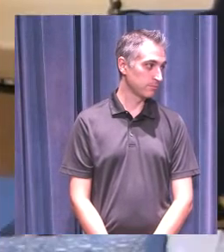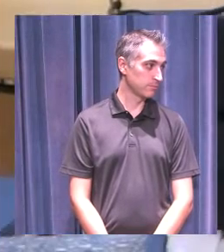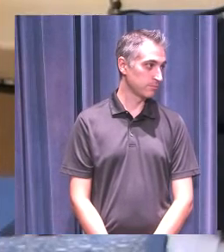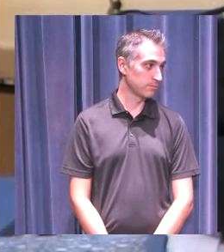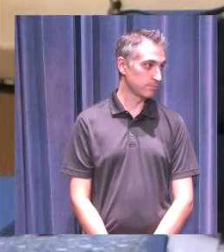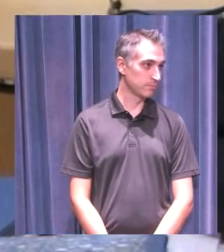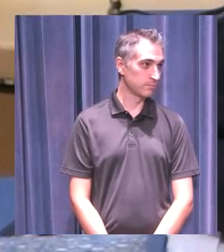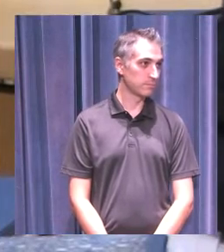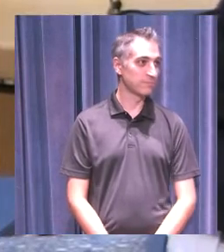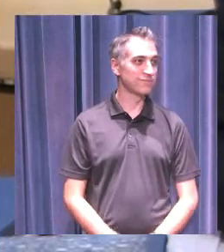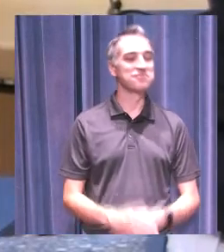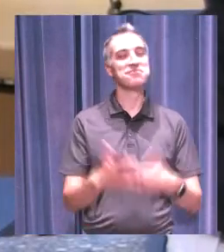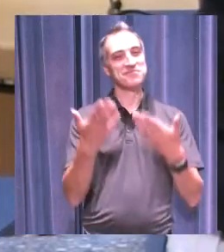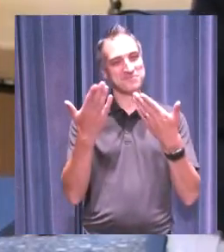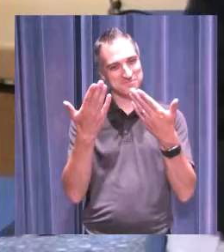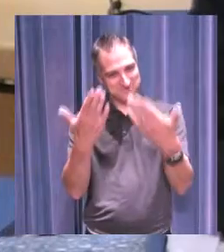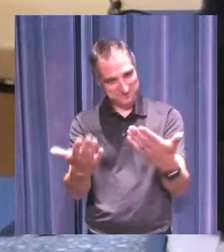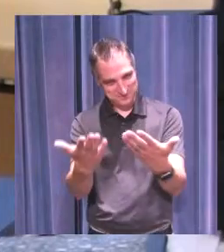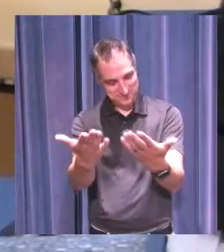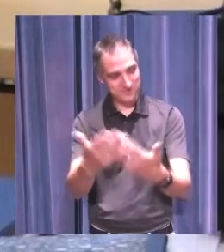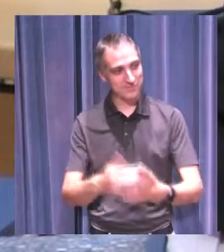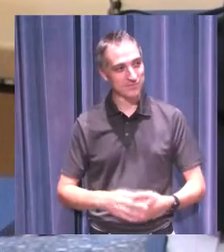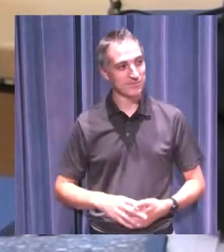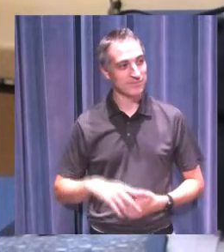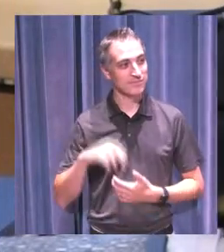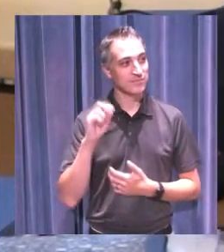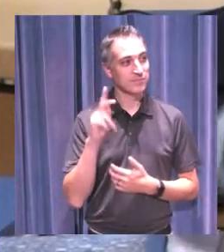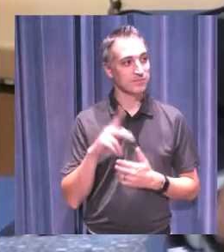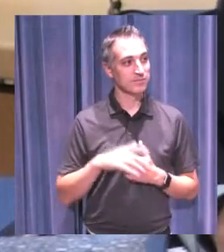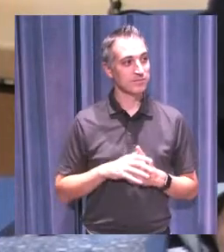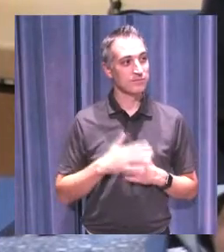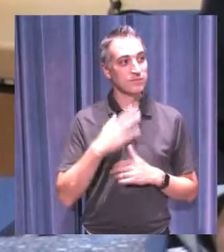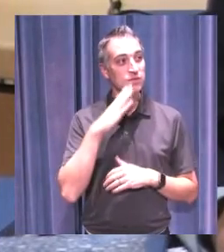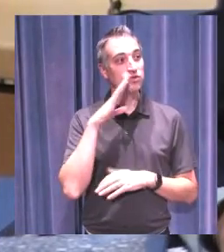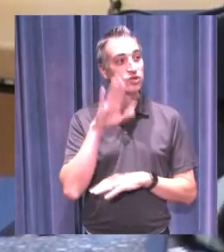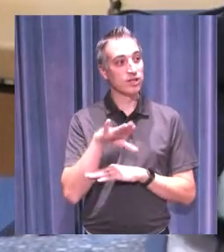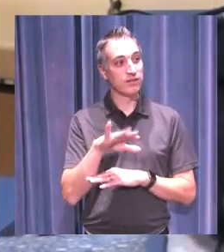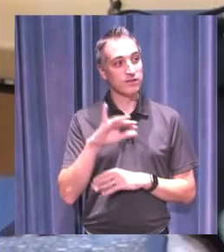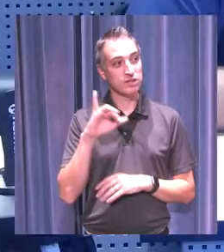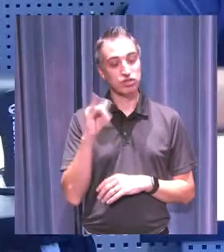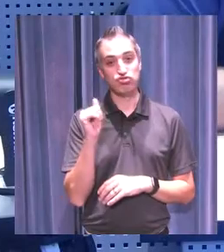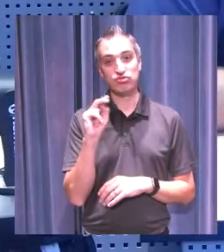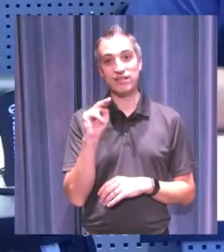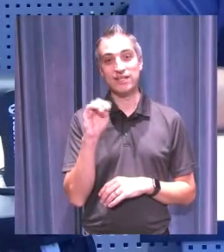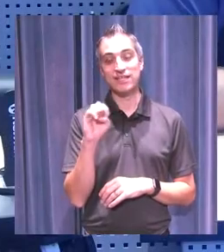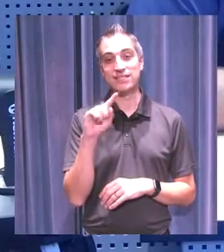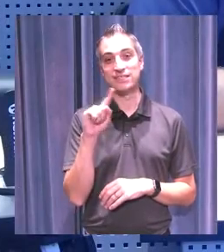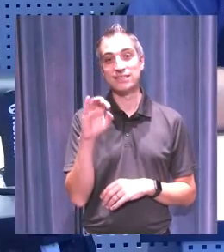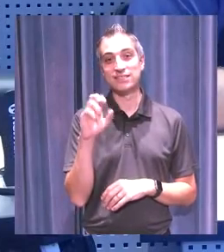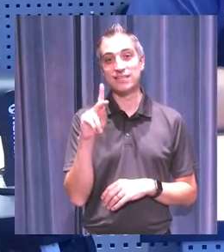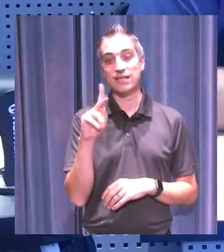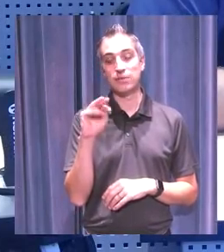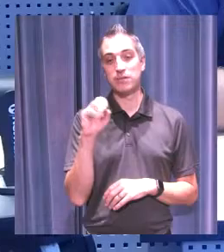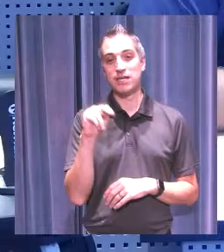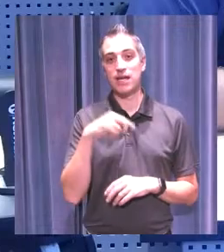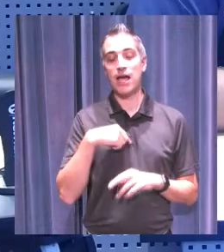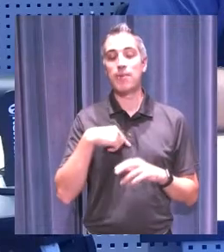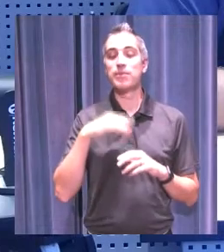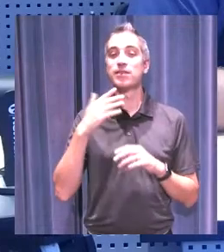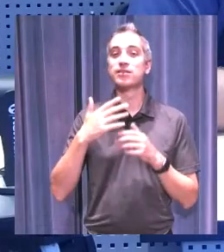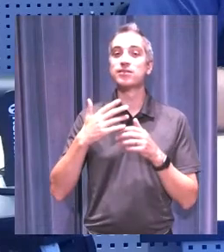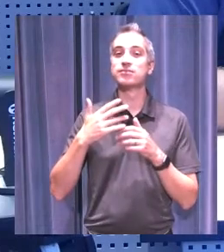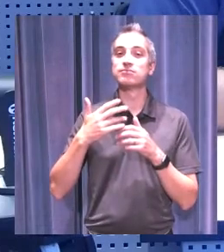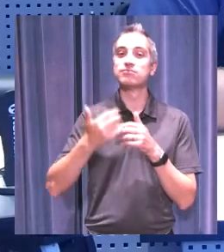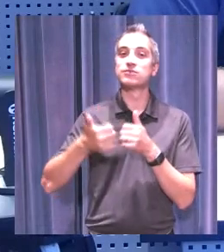Hasten forward. All right. Good evening. I'm Jamie Zeckman. I'm the Executive Director, Chief of